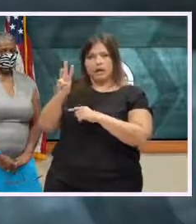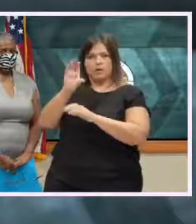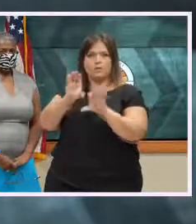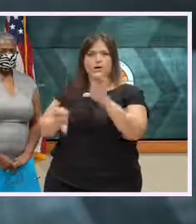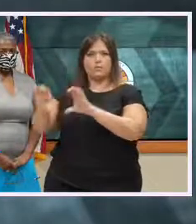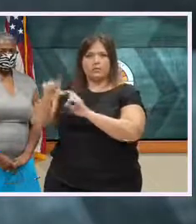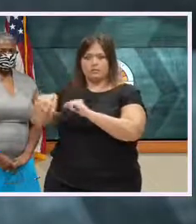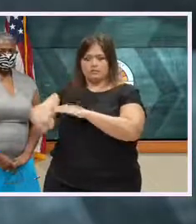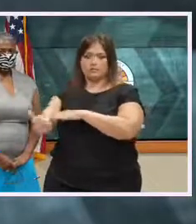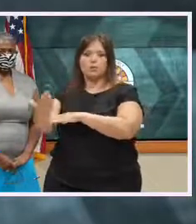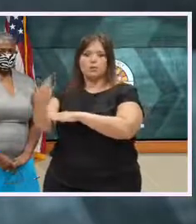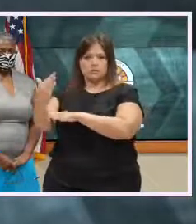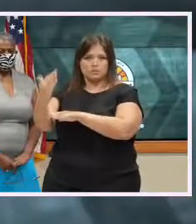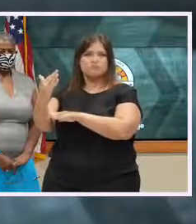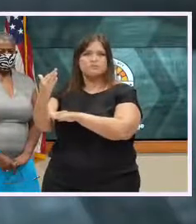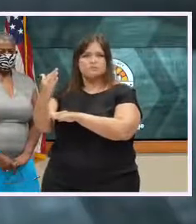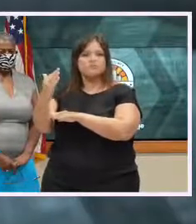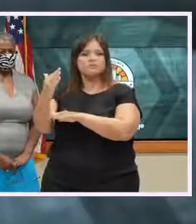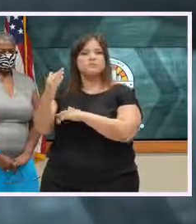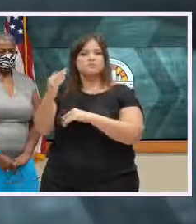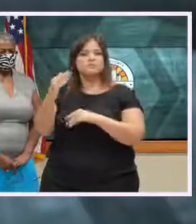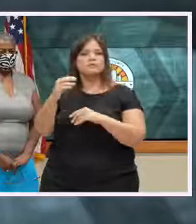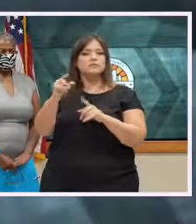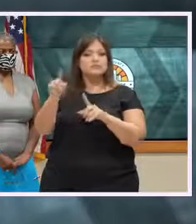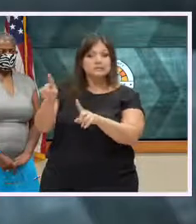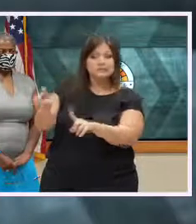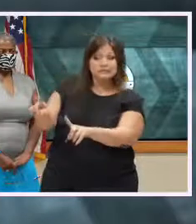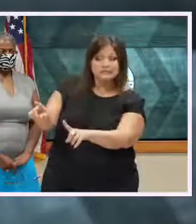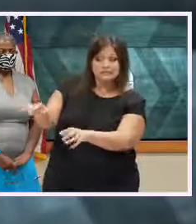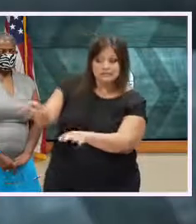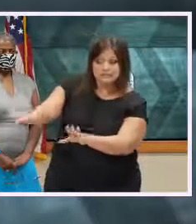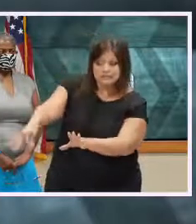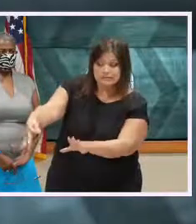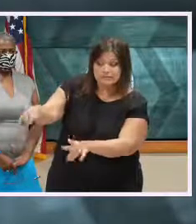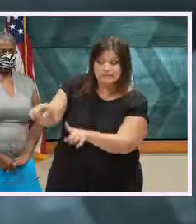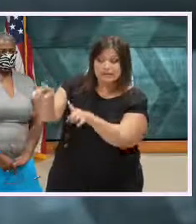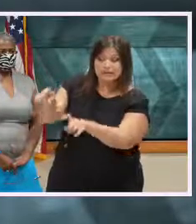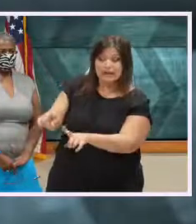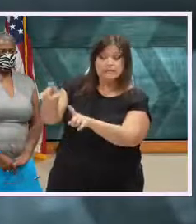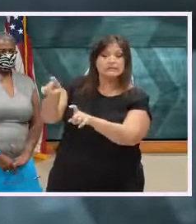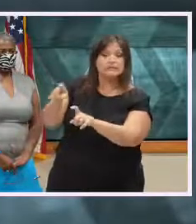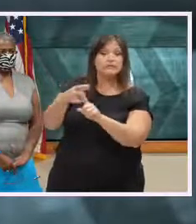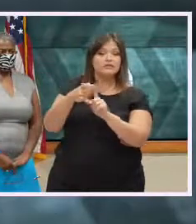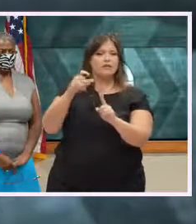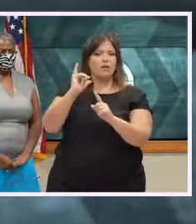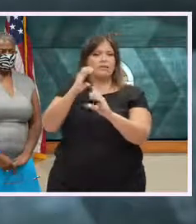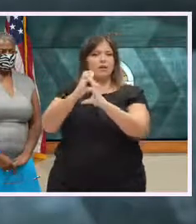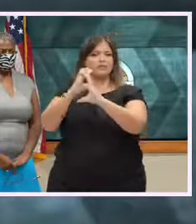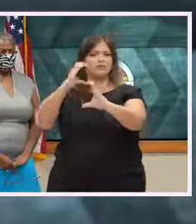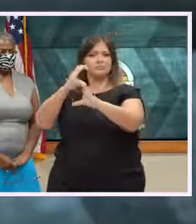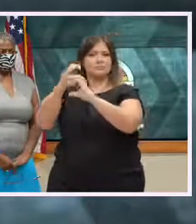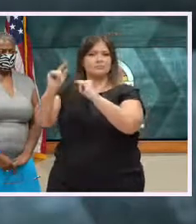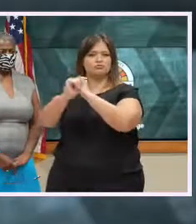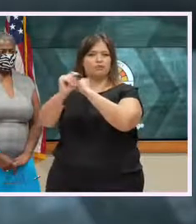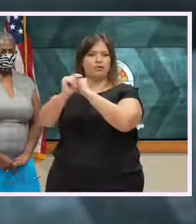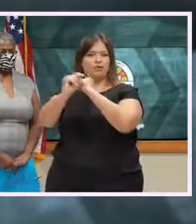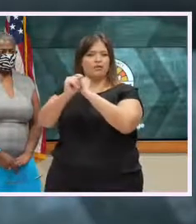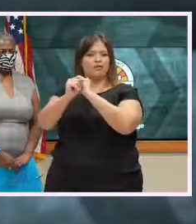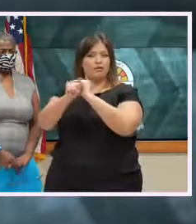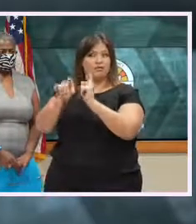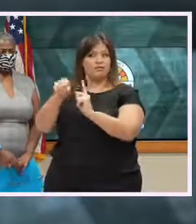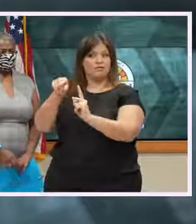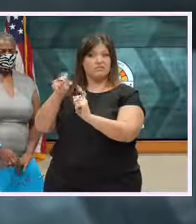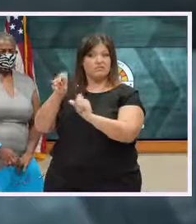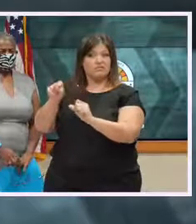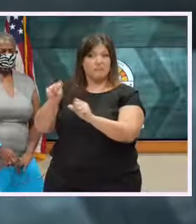that they were able to take a sample from the tanker truck that was at risk of causing a fire